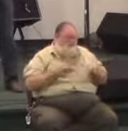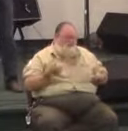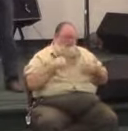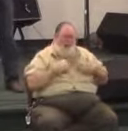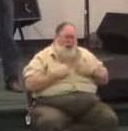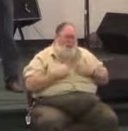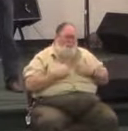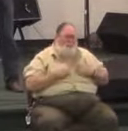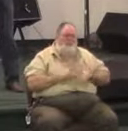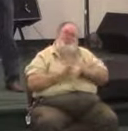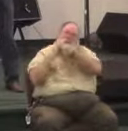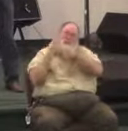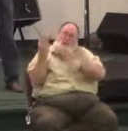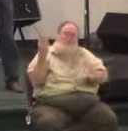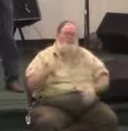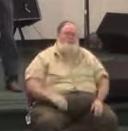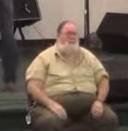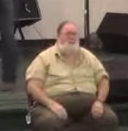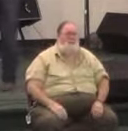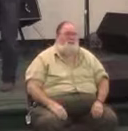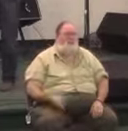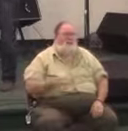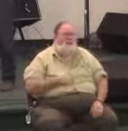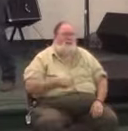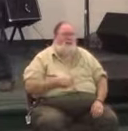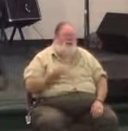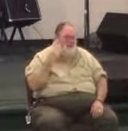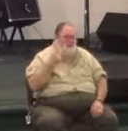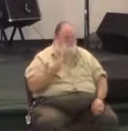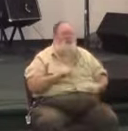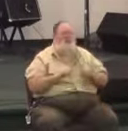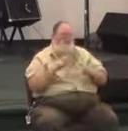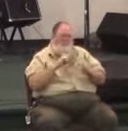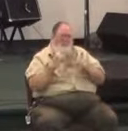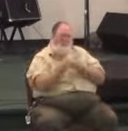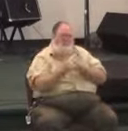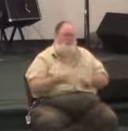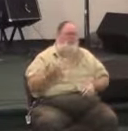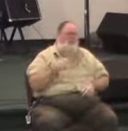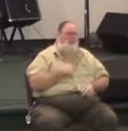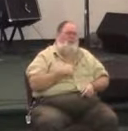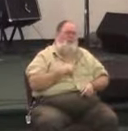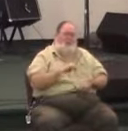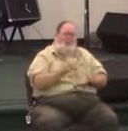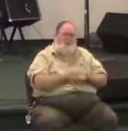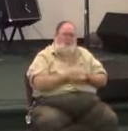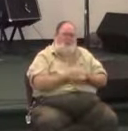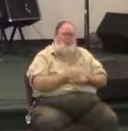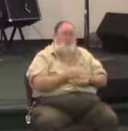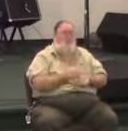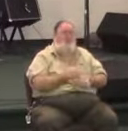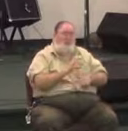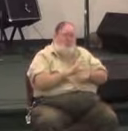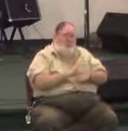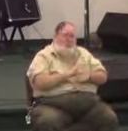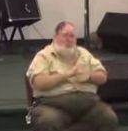is God's. So I look at it from a little different perspective. We planted this church to restore people that